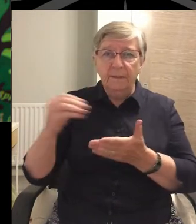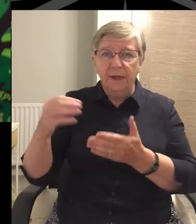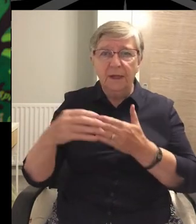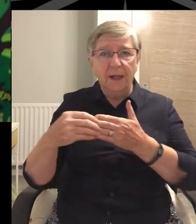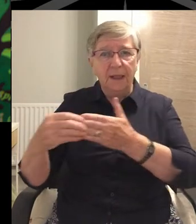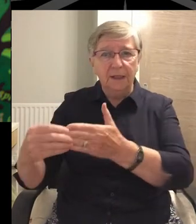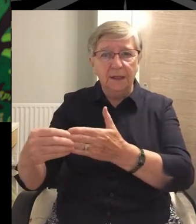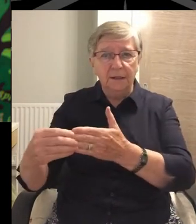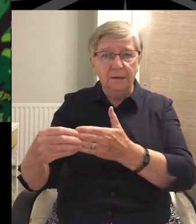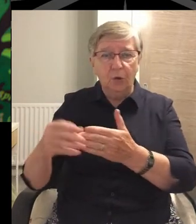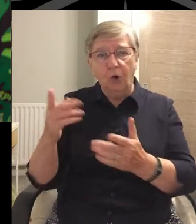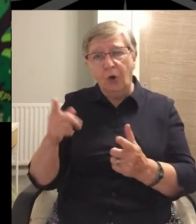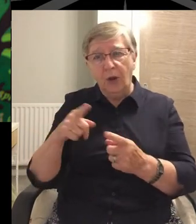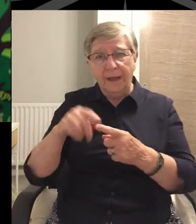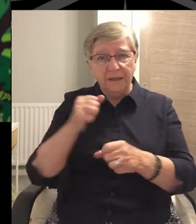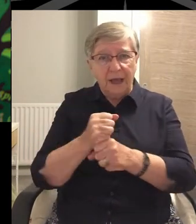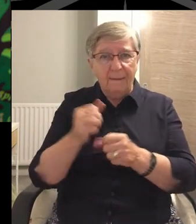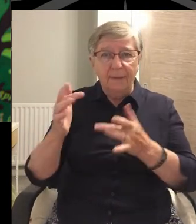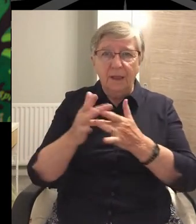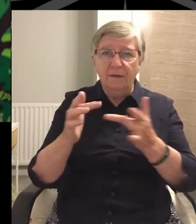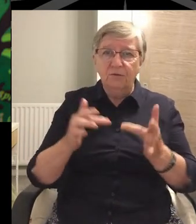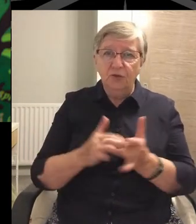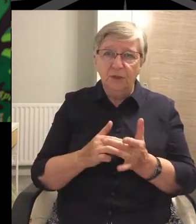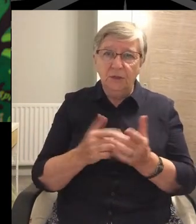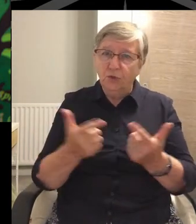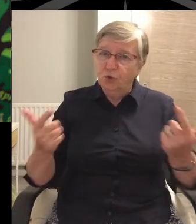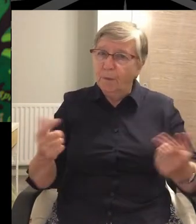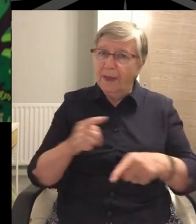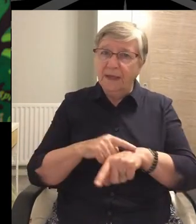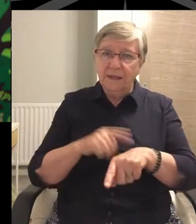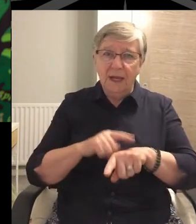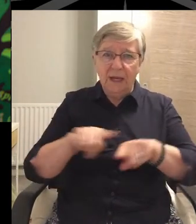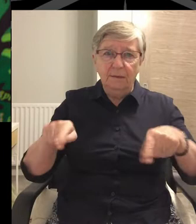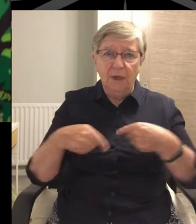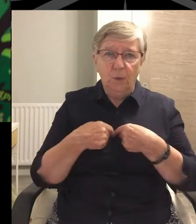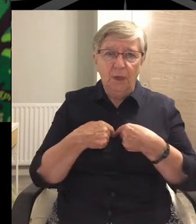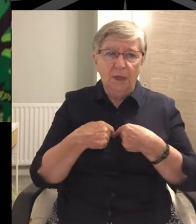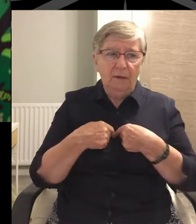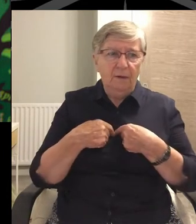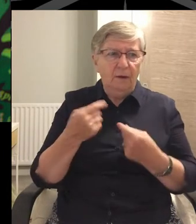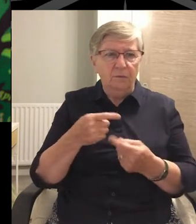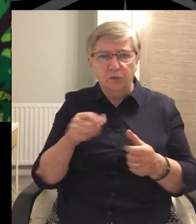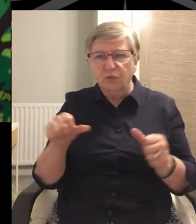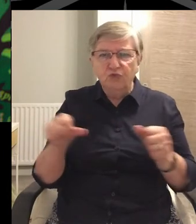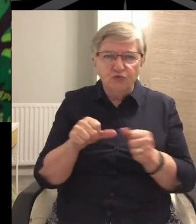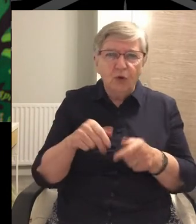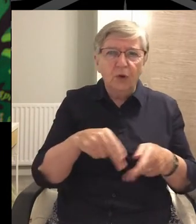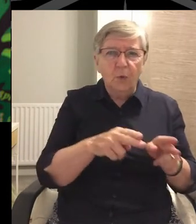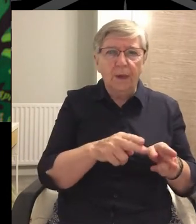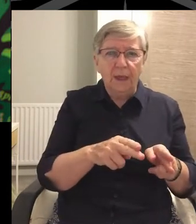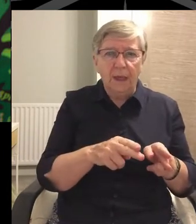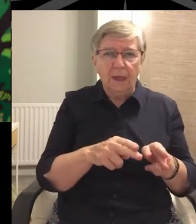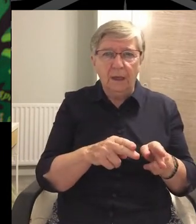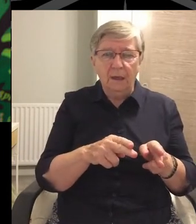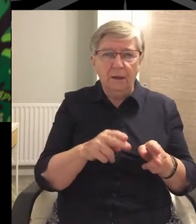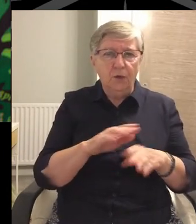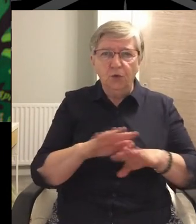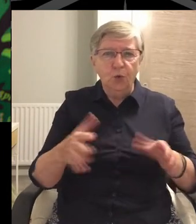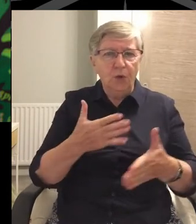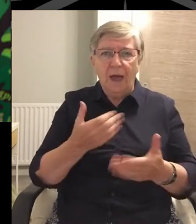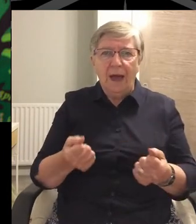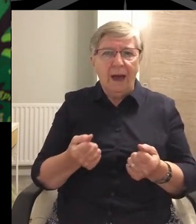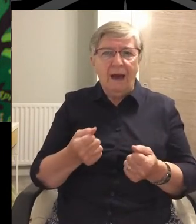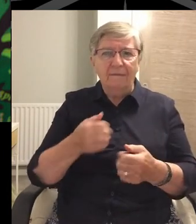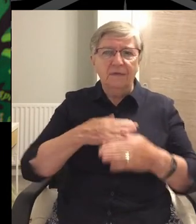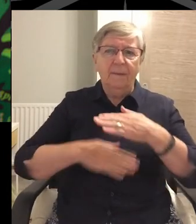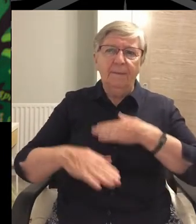example of Jesus. That too often we've opted for the short term. and have neither the vision nor patience